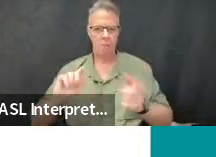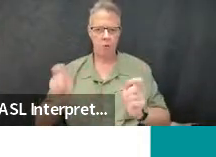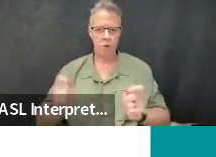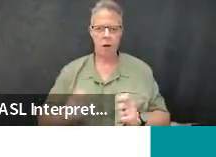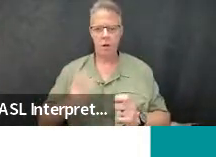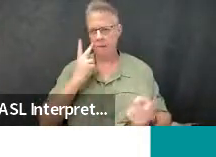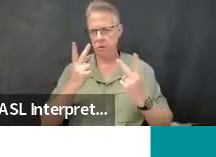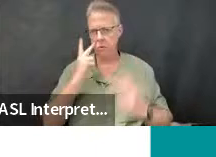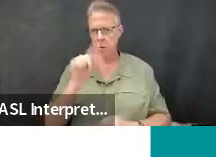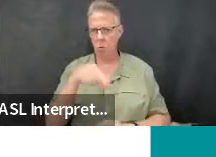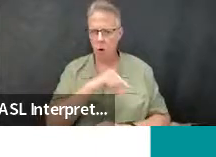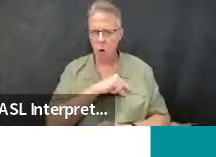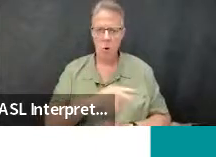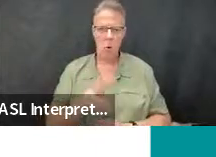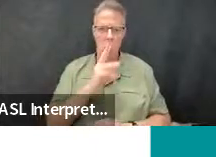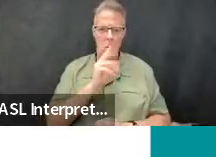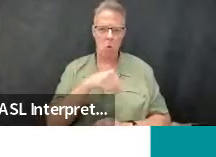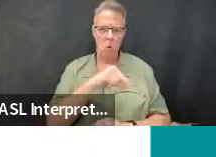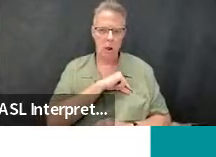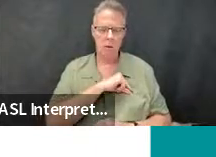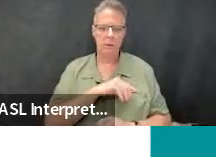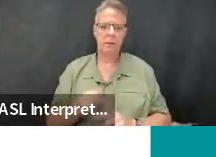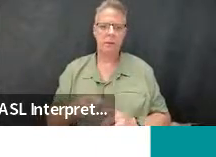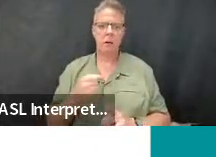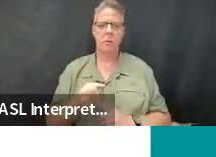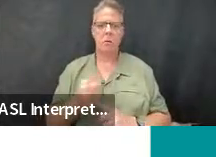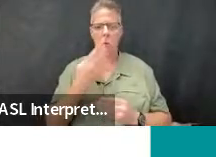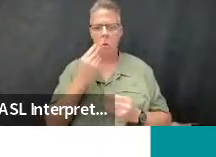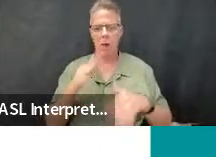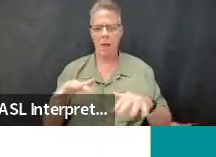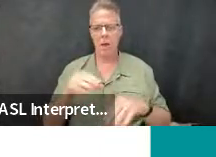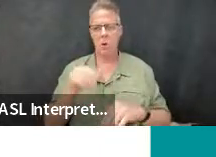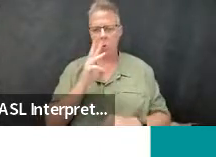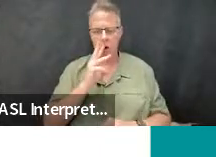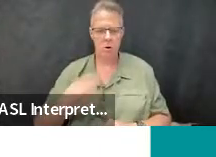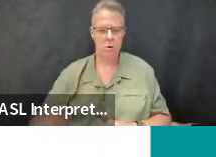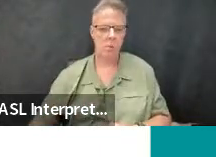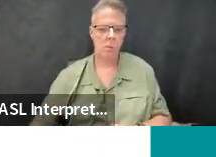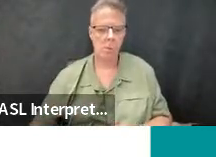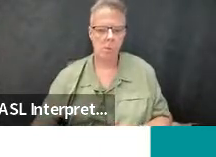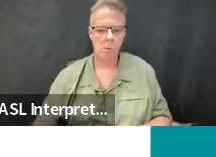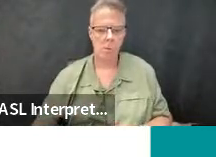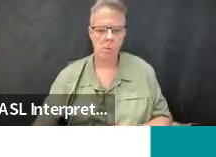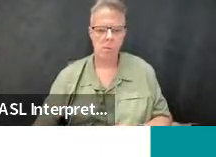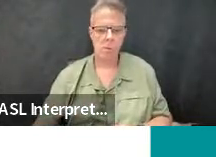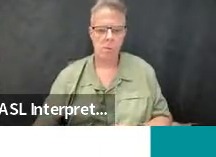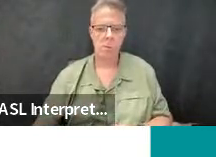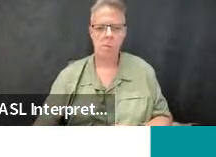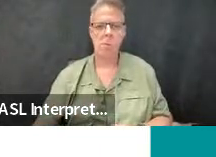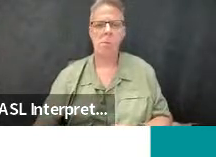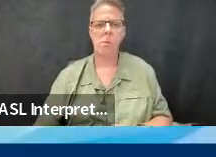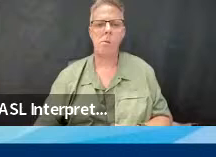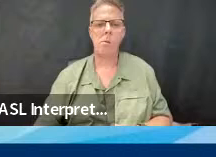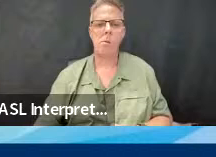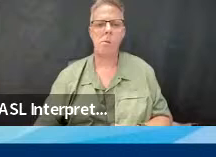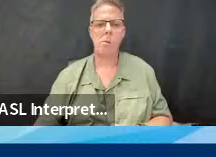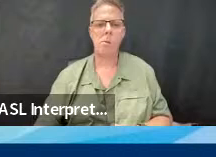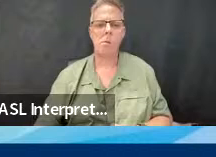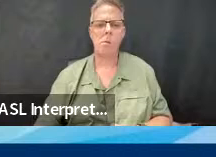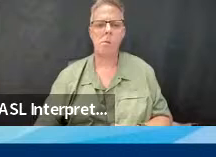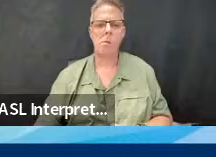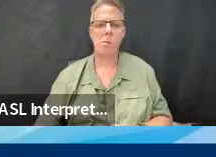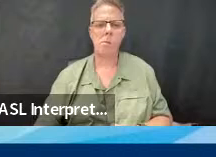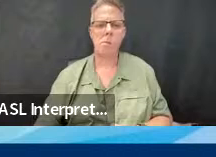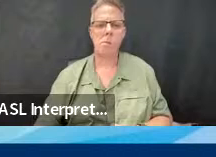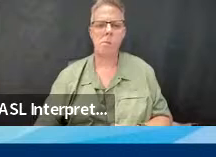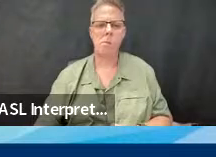visual quality, water quality, and impacts to wetlands and waters. So now I think with that, I'm going to